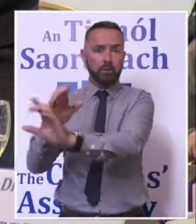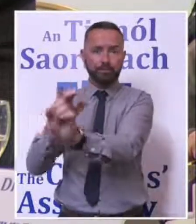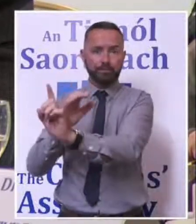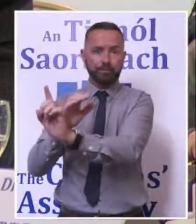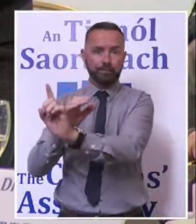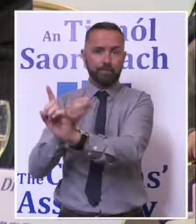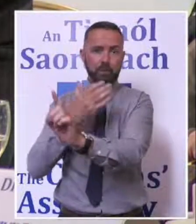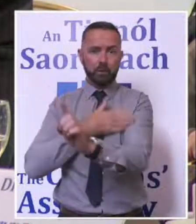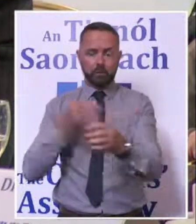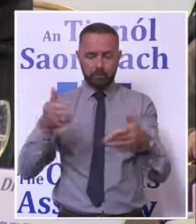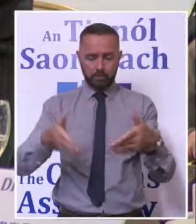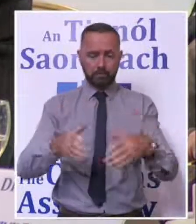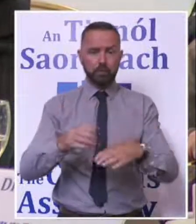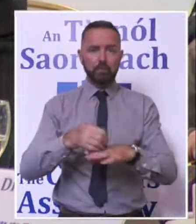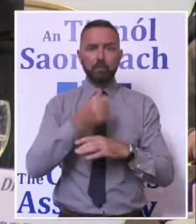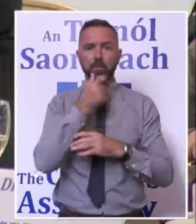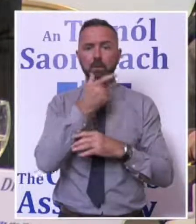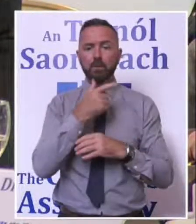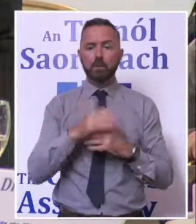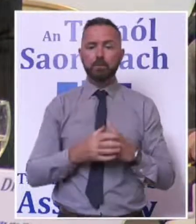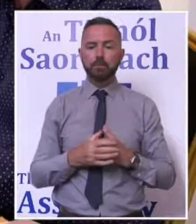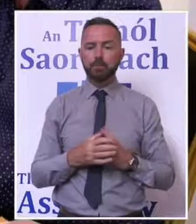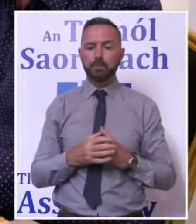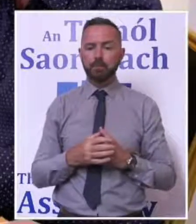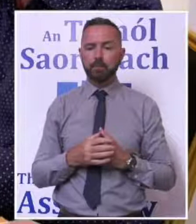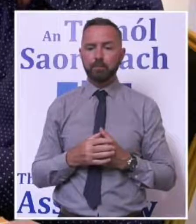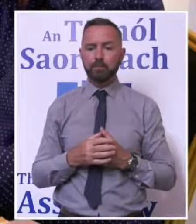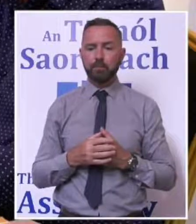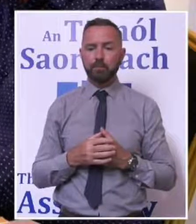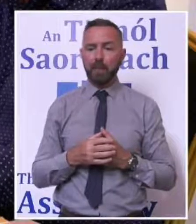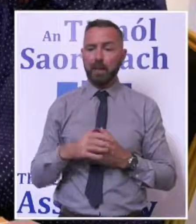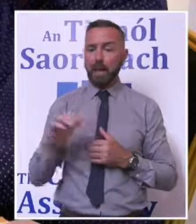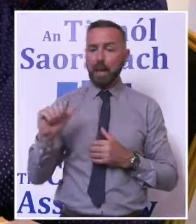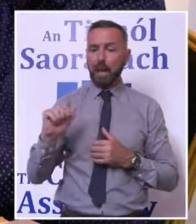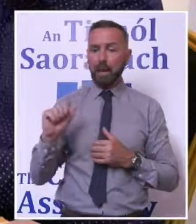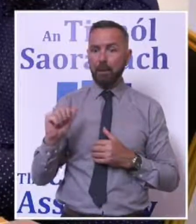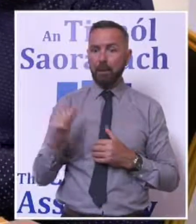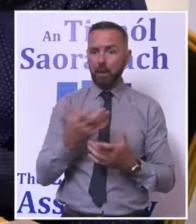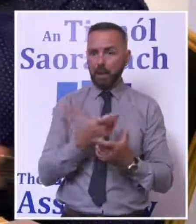vote. So is that couch still there? Yeah. No. And